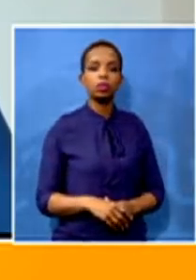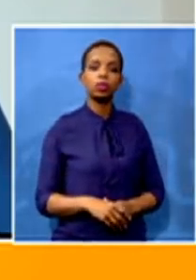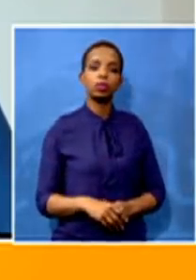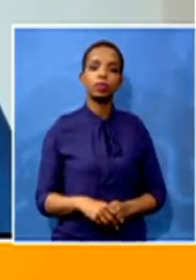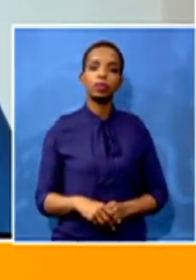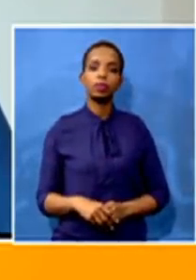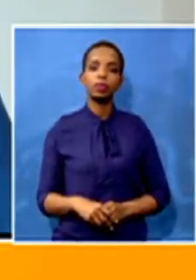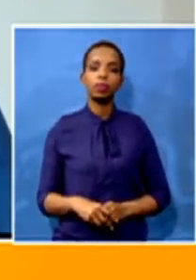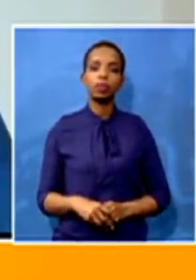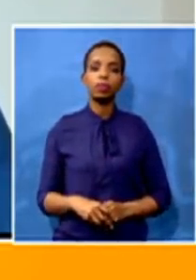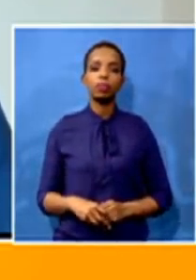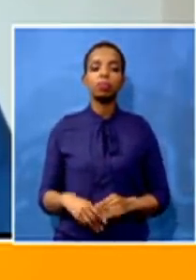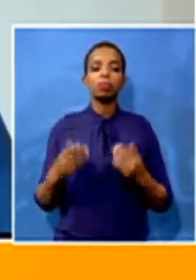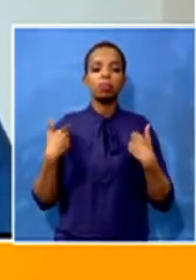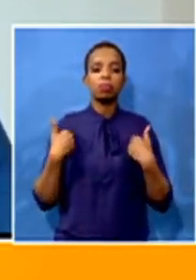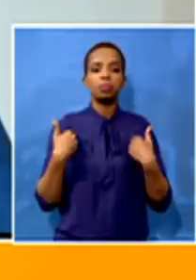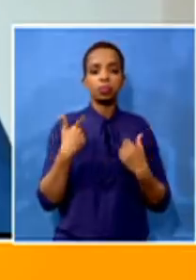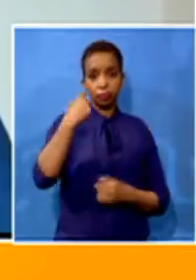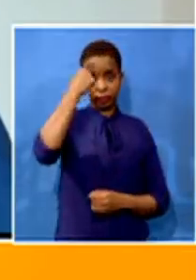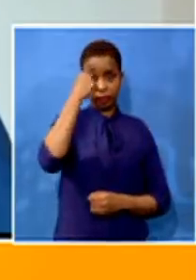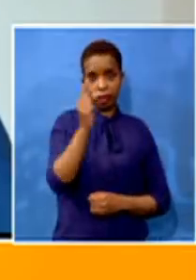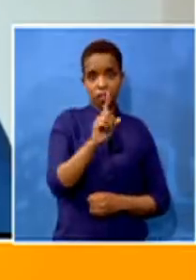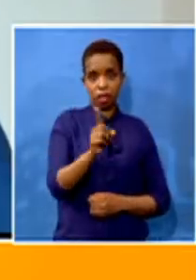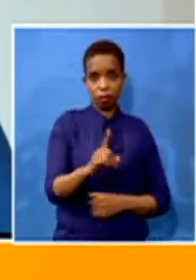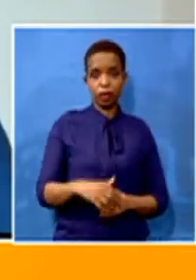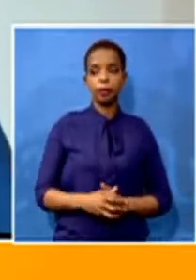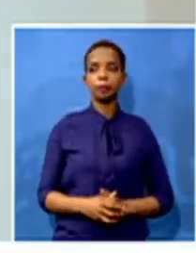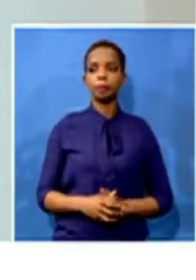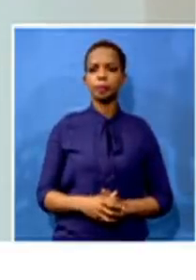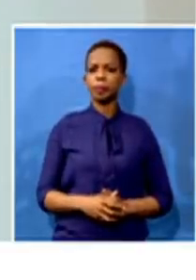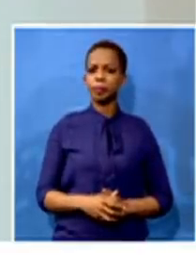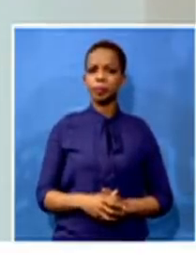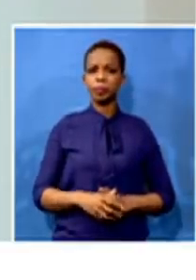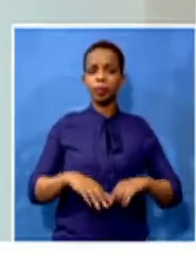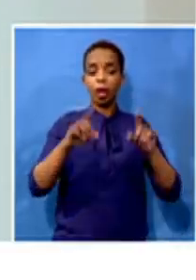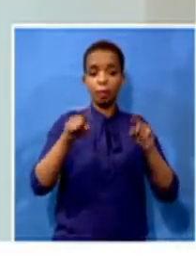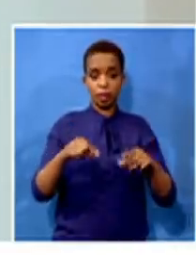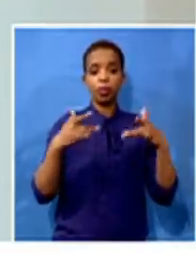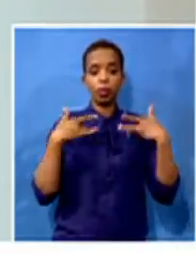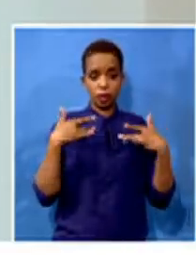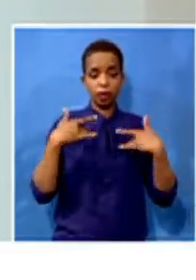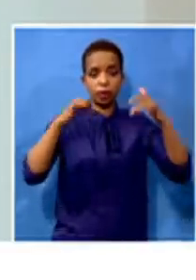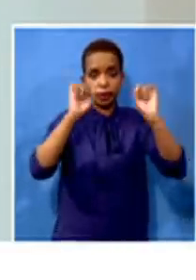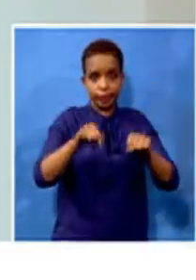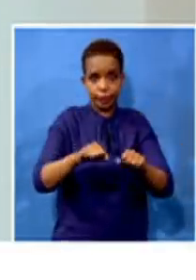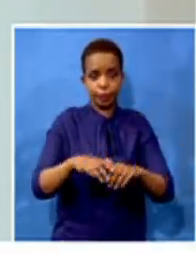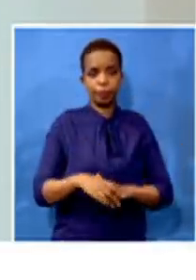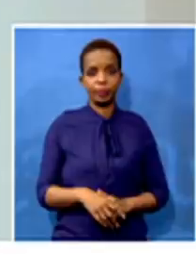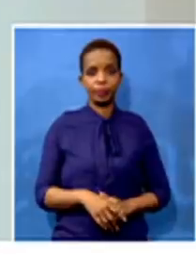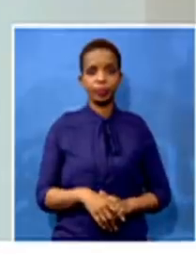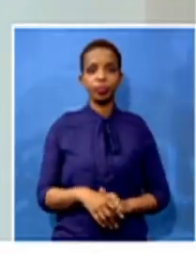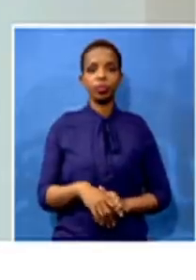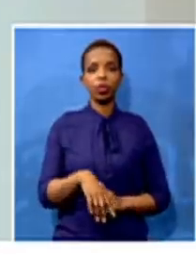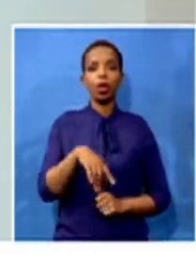I think we obviously must be concerned because earlier in